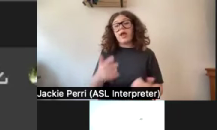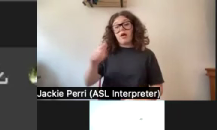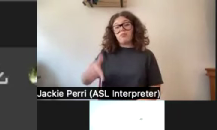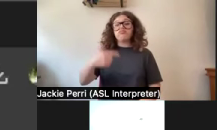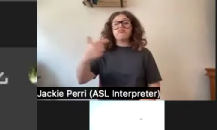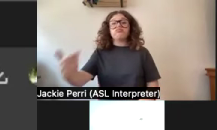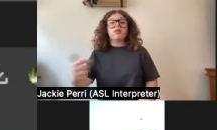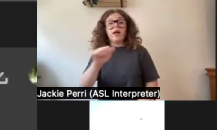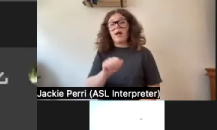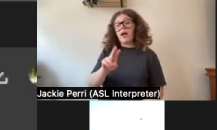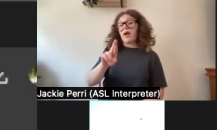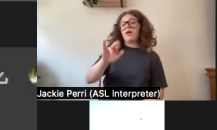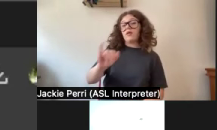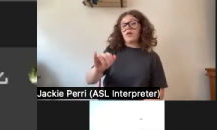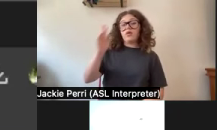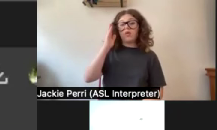us through the next one.